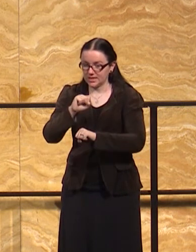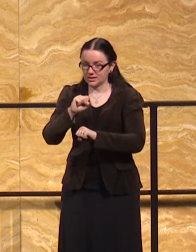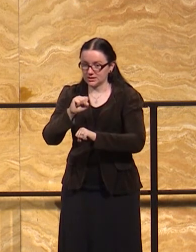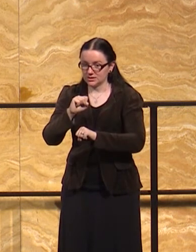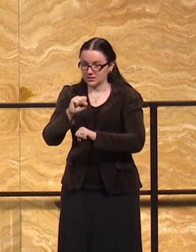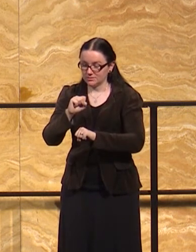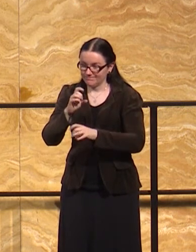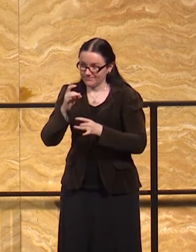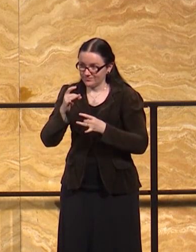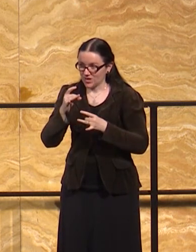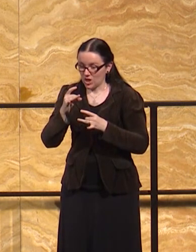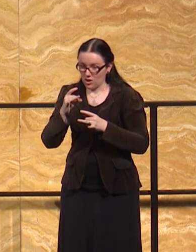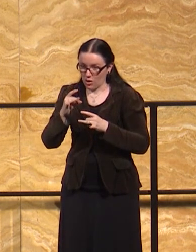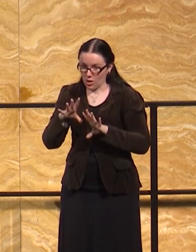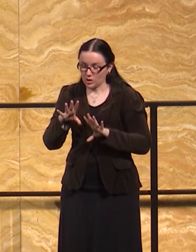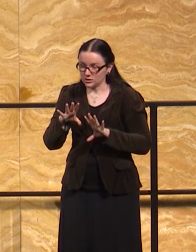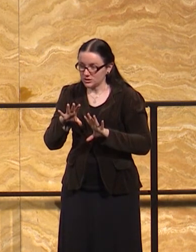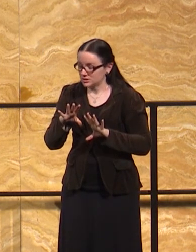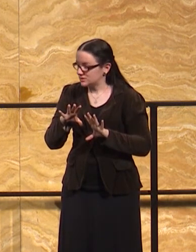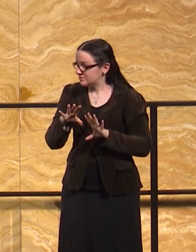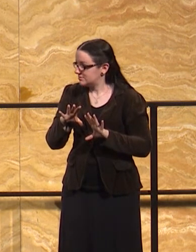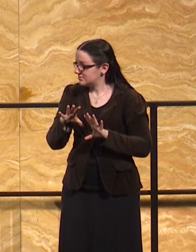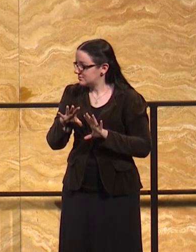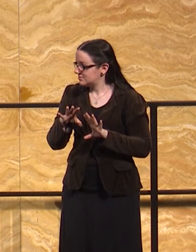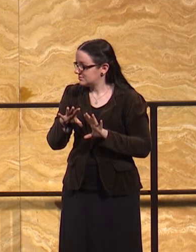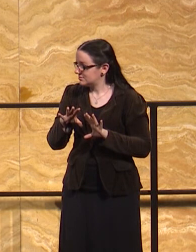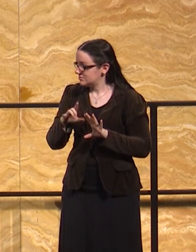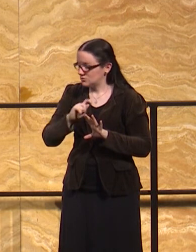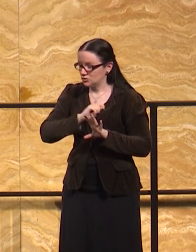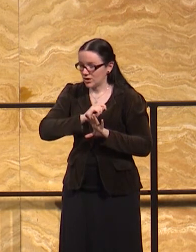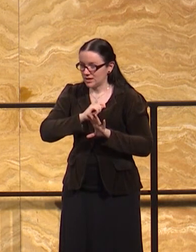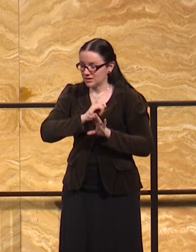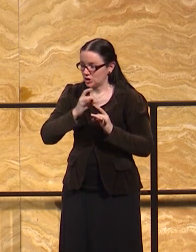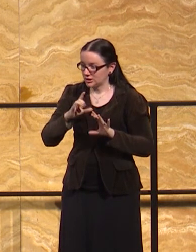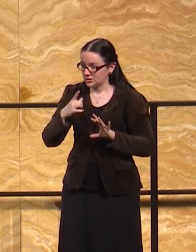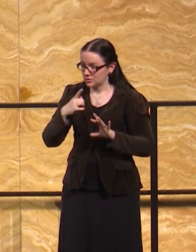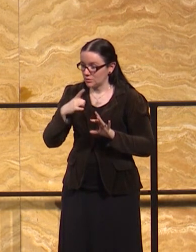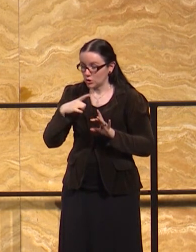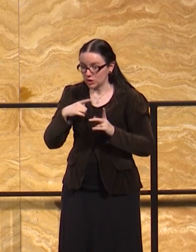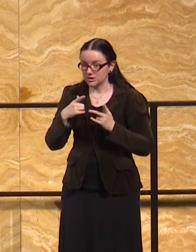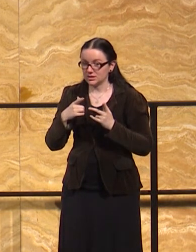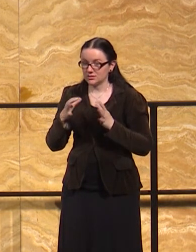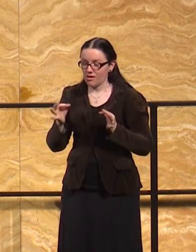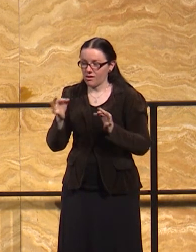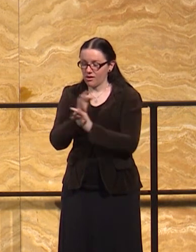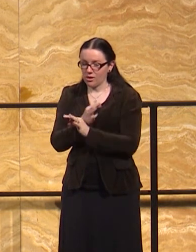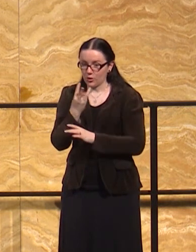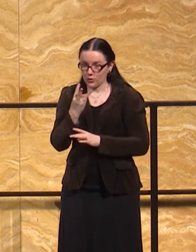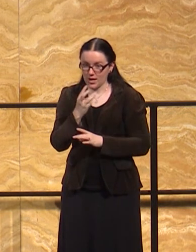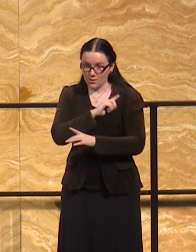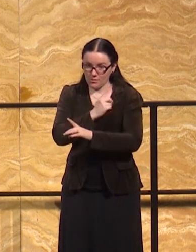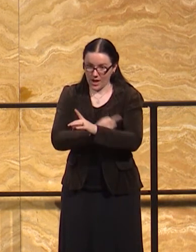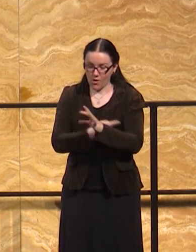Well, because of the way the responsibility to protect was misused by three powers, the